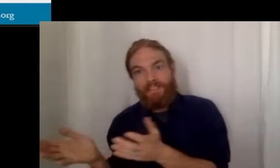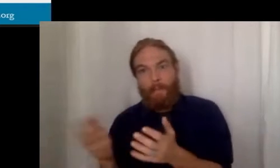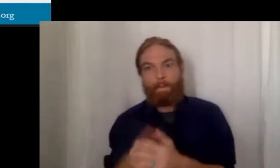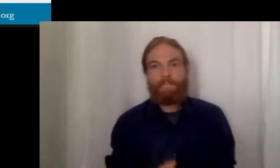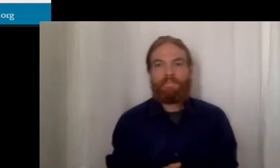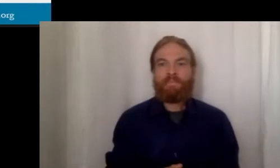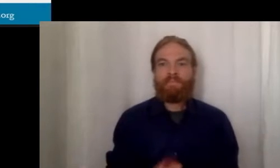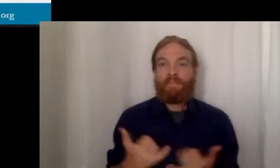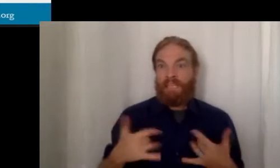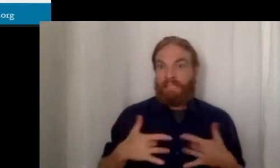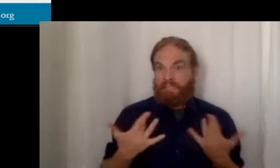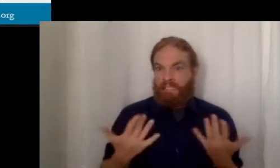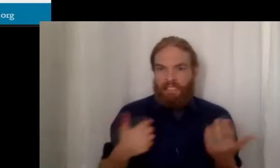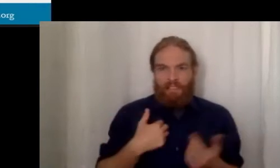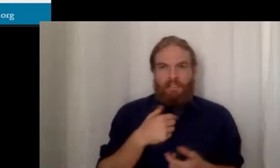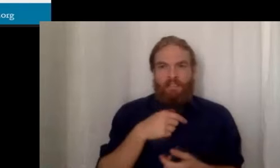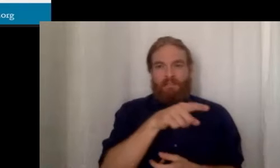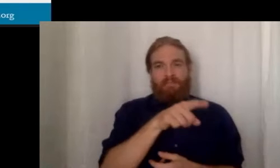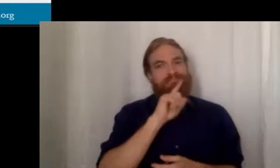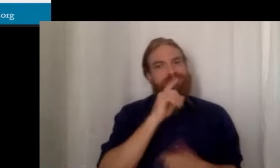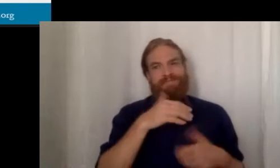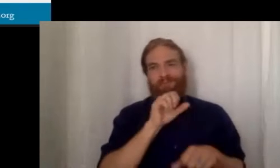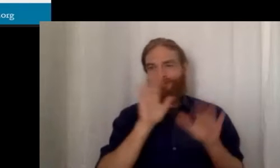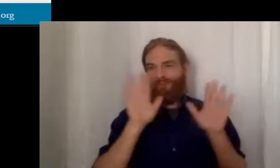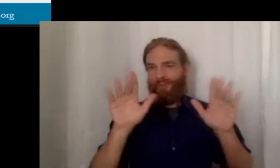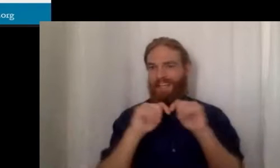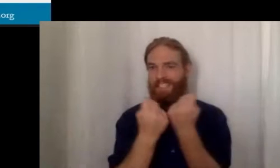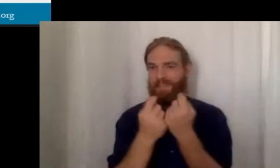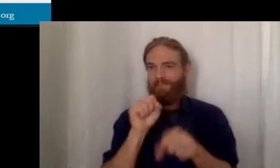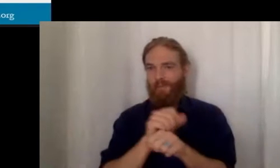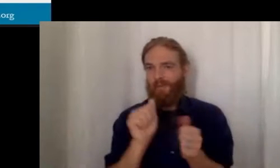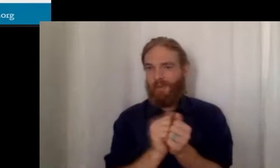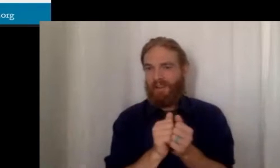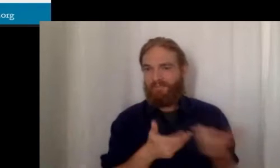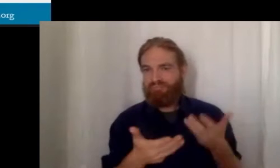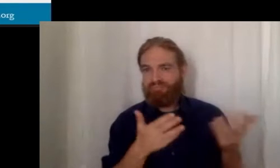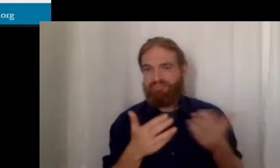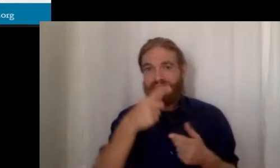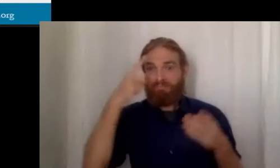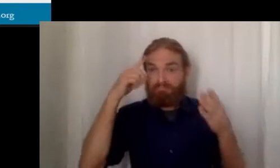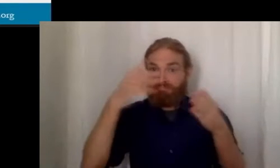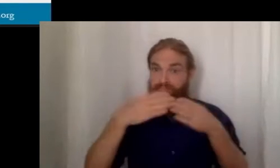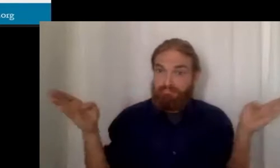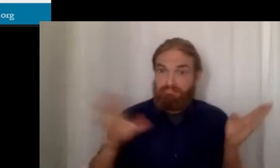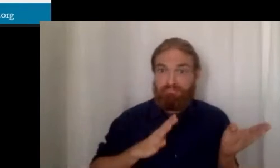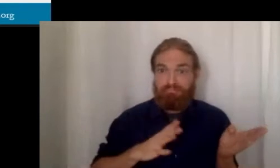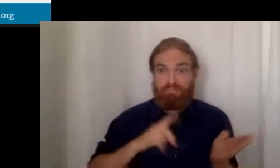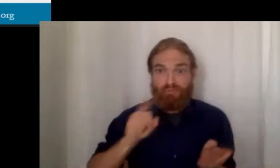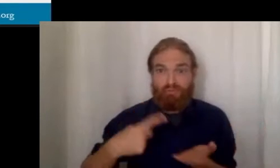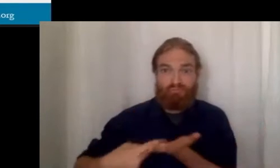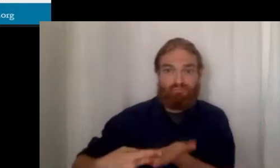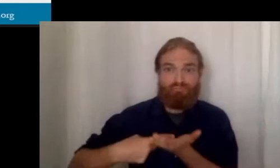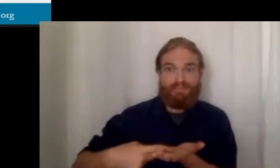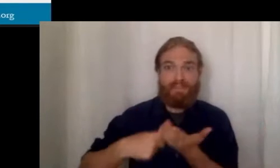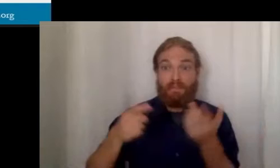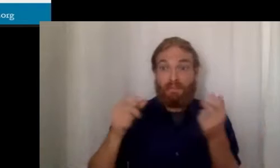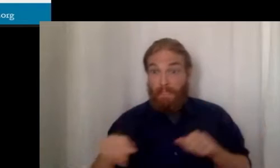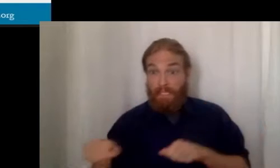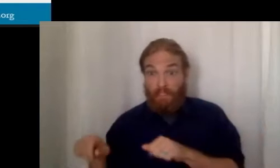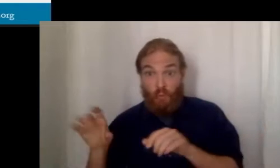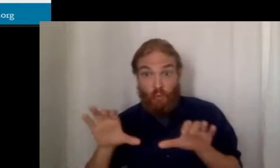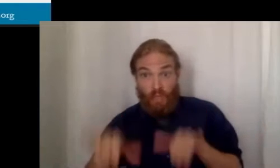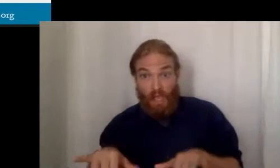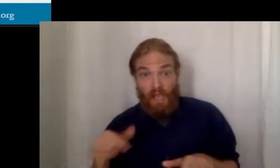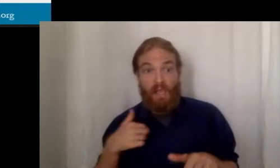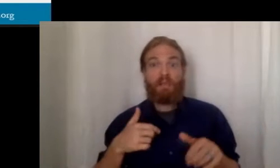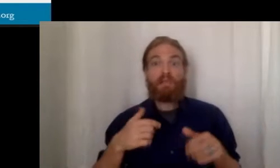to discussing the ability to do that. We have the safe vaccine transportation units that we use currently with the